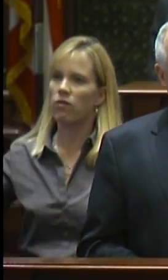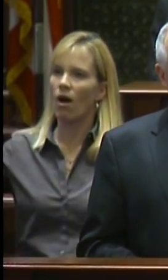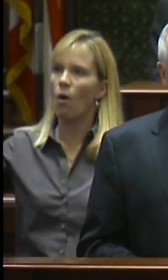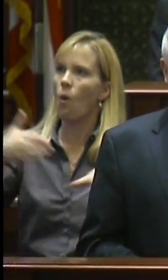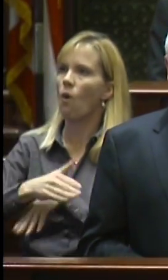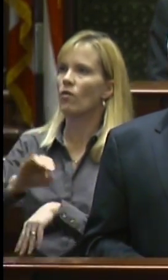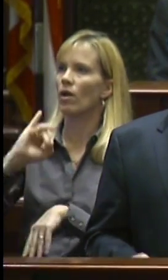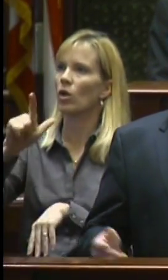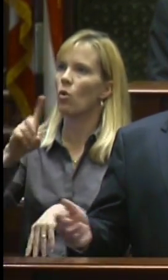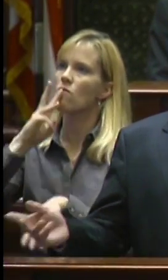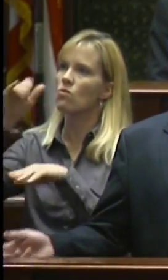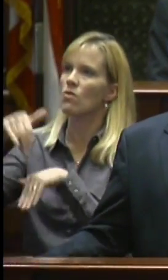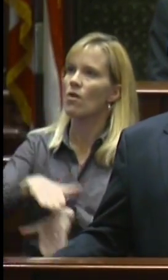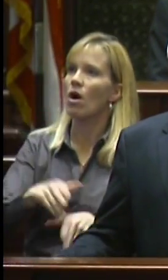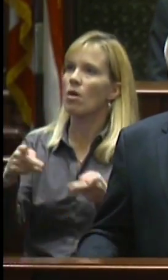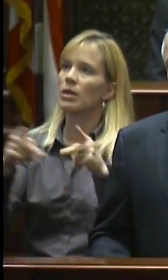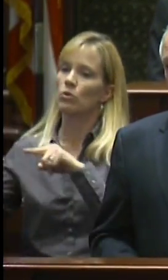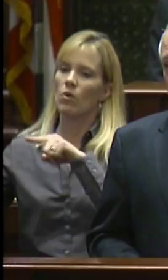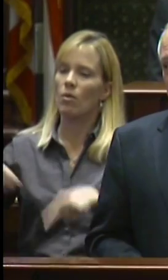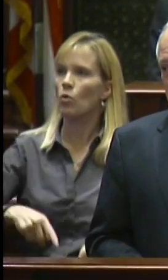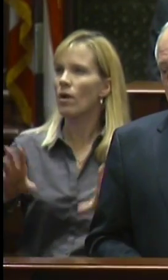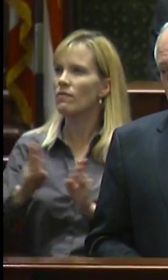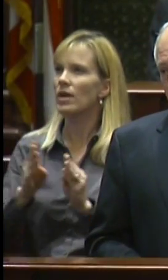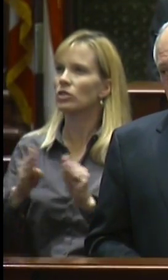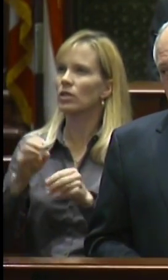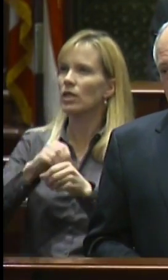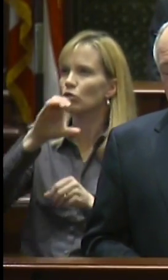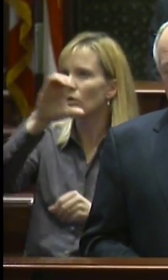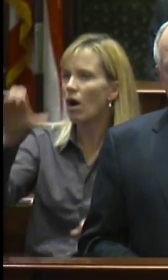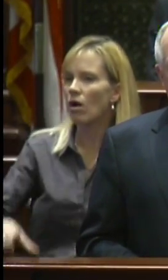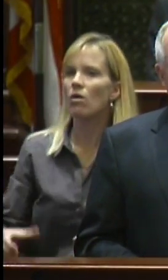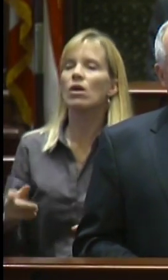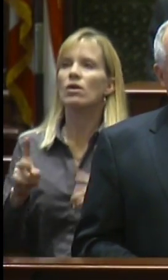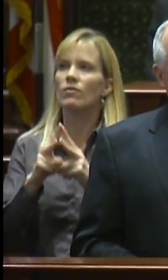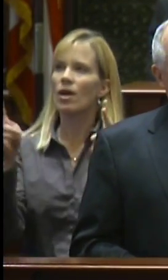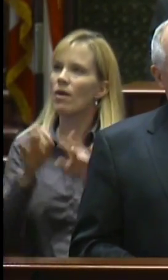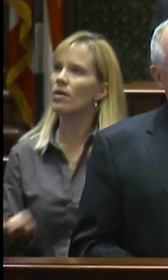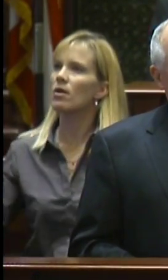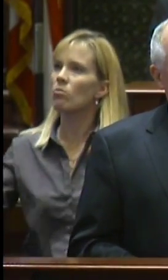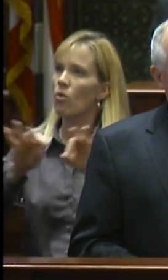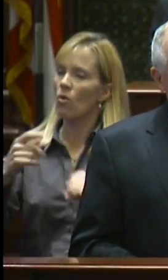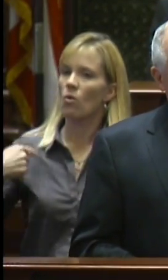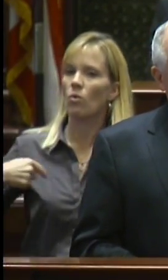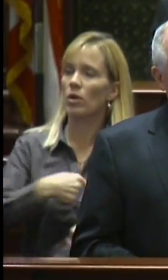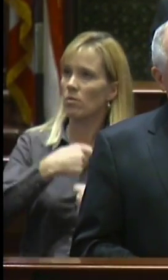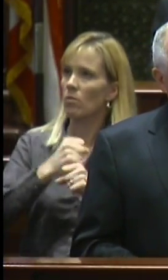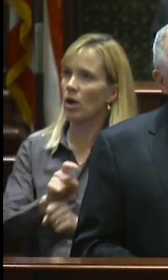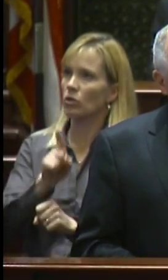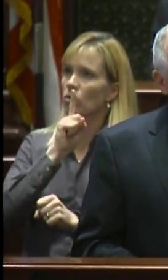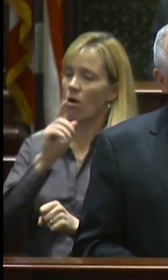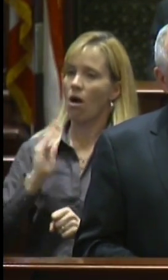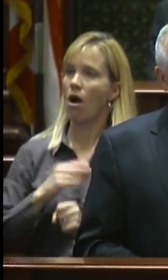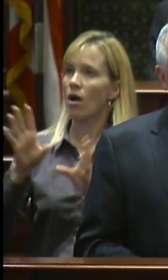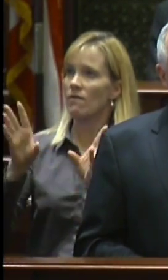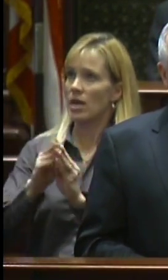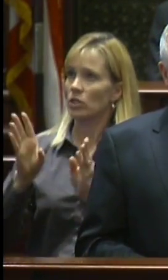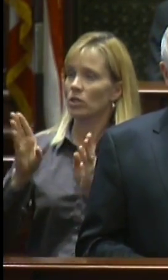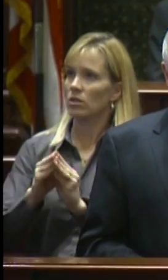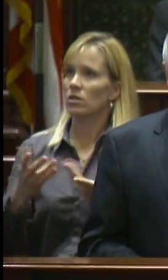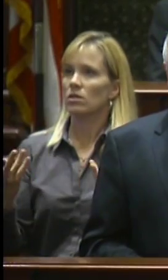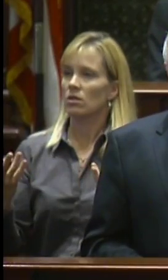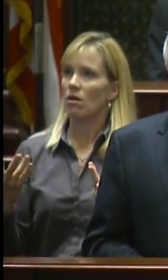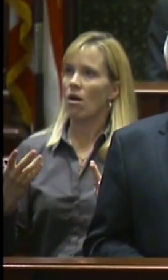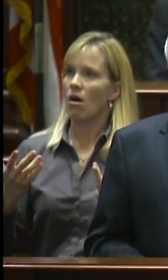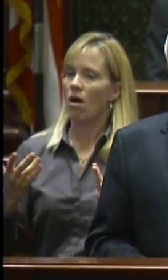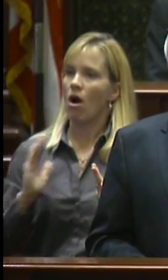Illinois River, a place to come to a convention in Chicago. And it's very important that we make sure that our conventions,